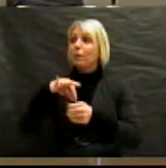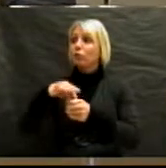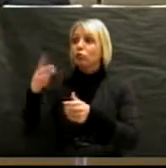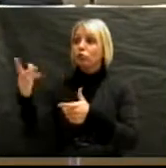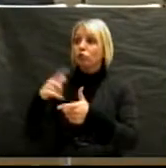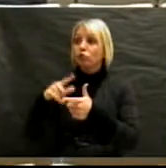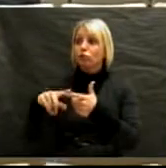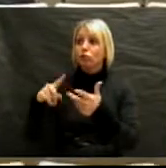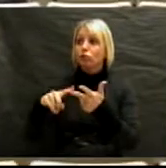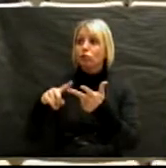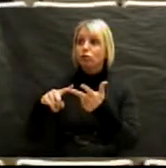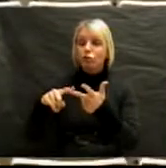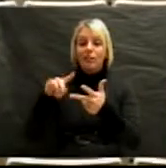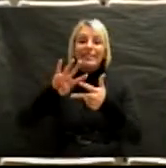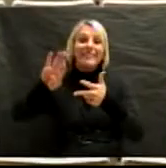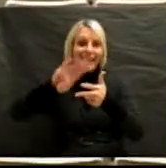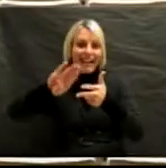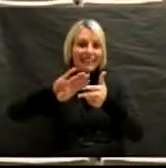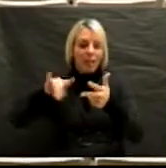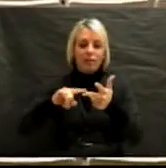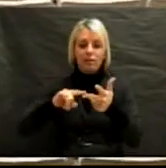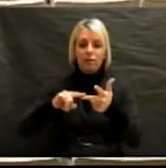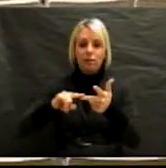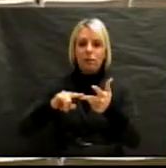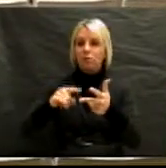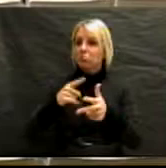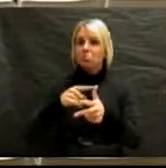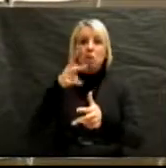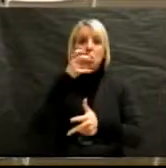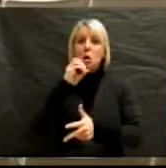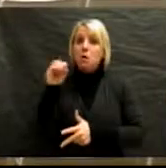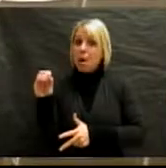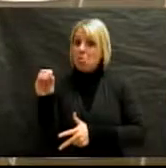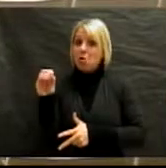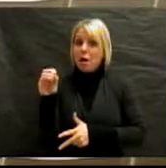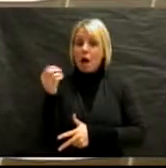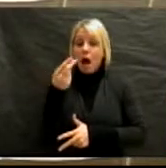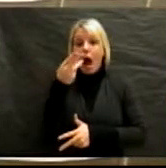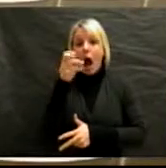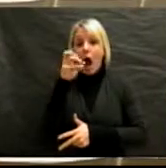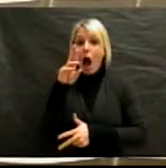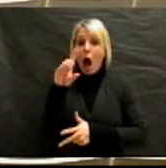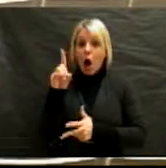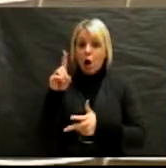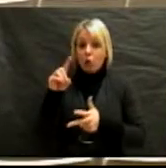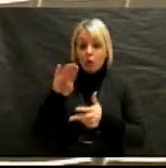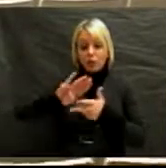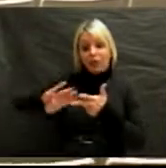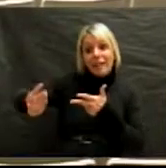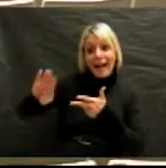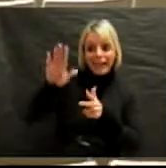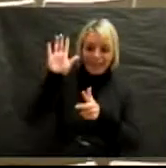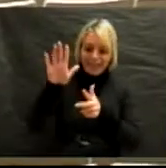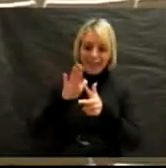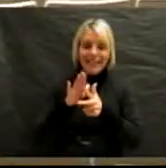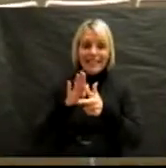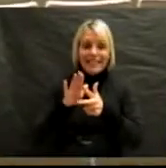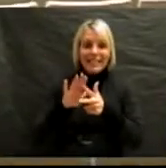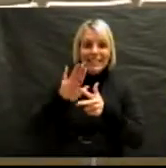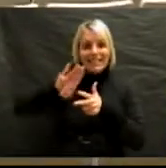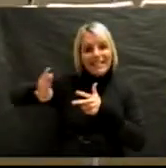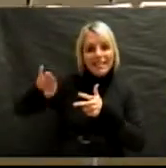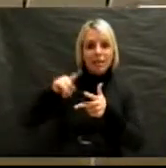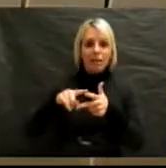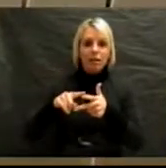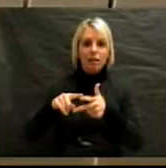All right, hearing none, and with Howard Bodie declining his nomination, this leaves just Jason Engelbrecht on the ballot.